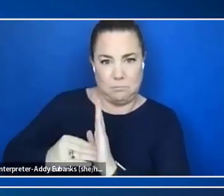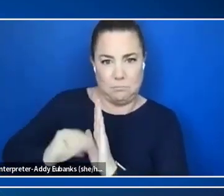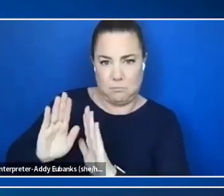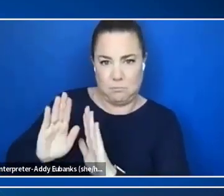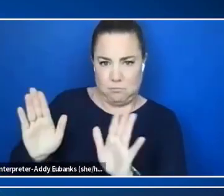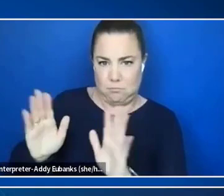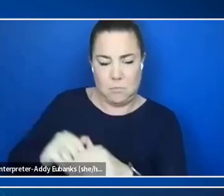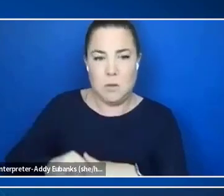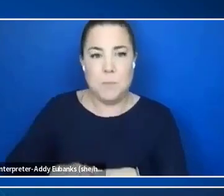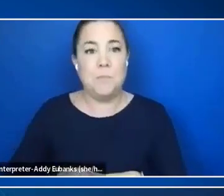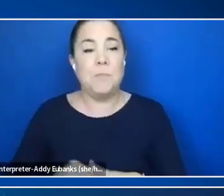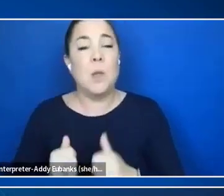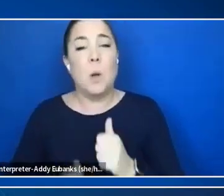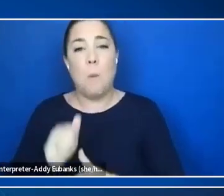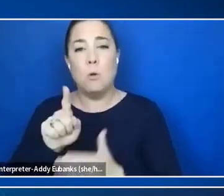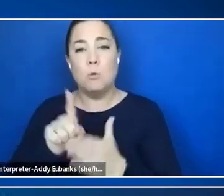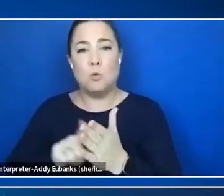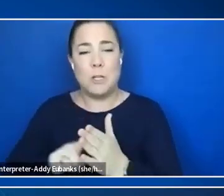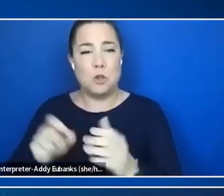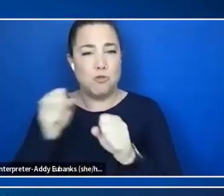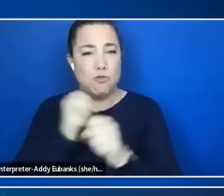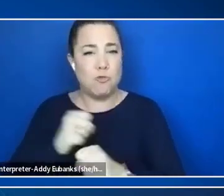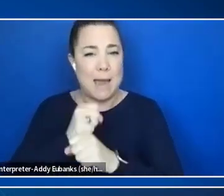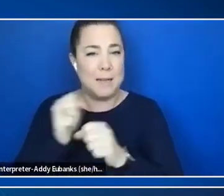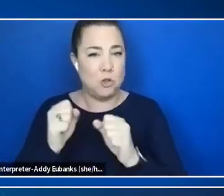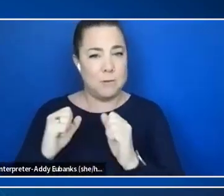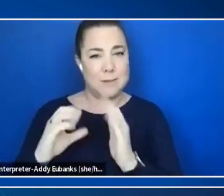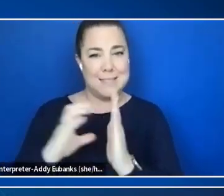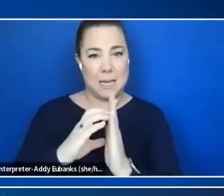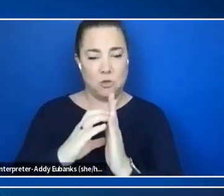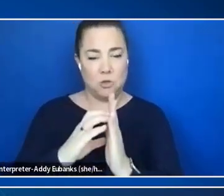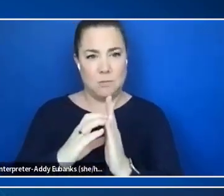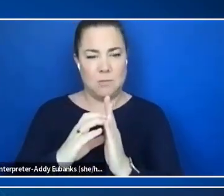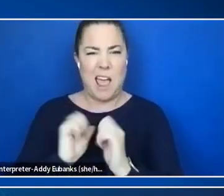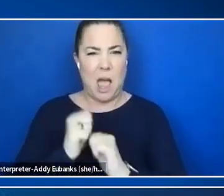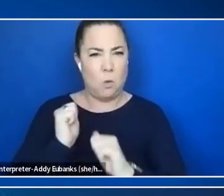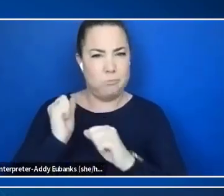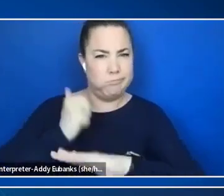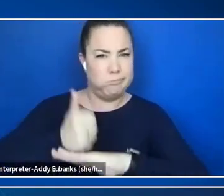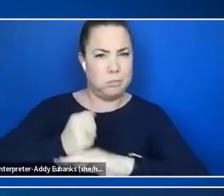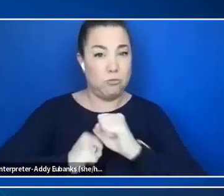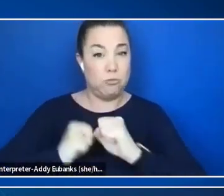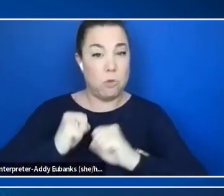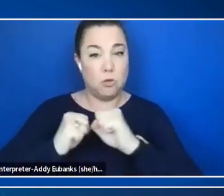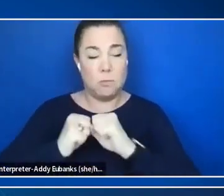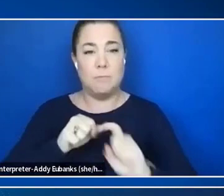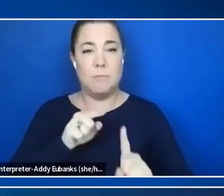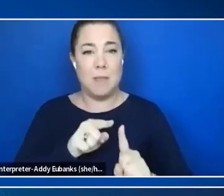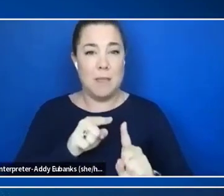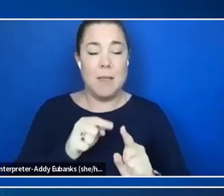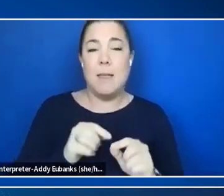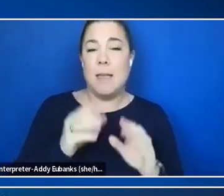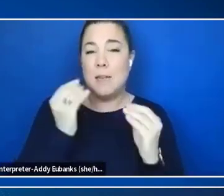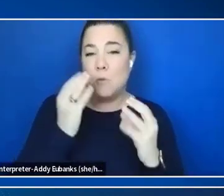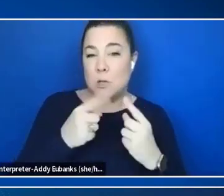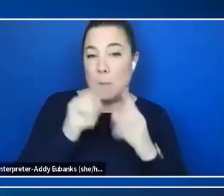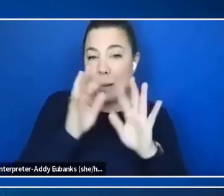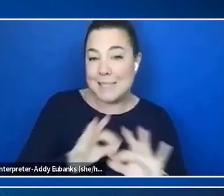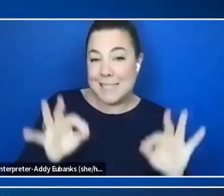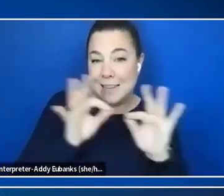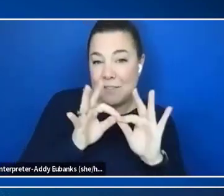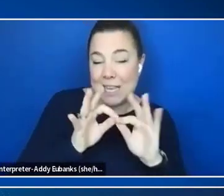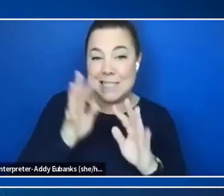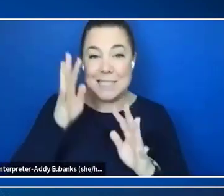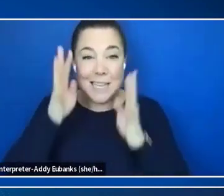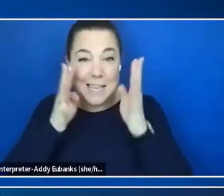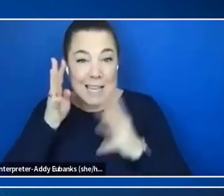strategy sections are organized now. There's a section on significance, then innovation, and then the approach. And